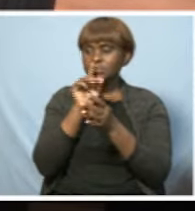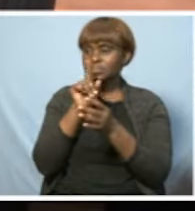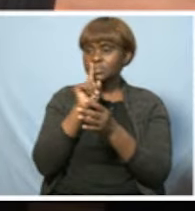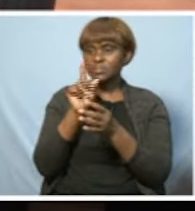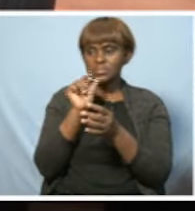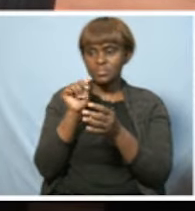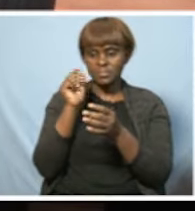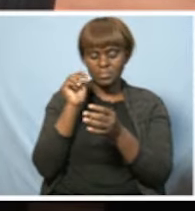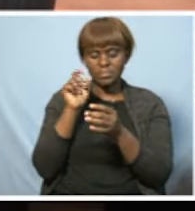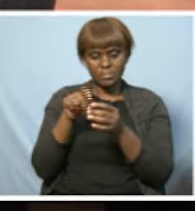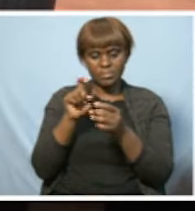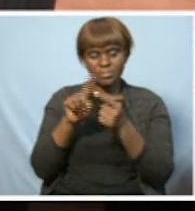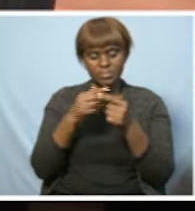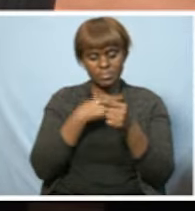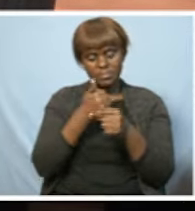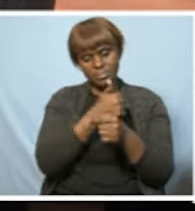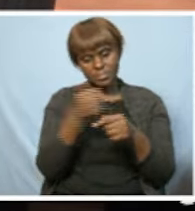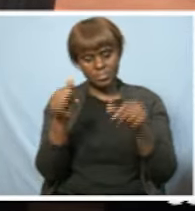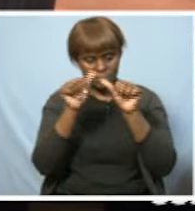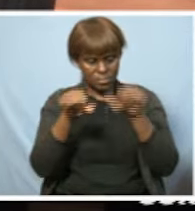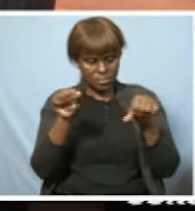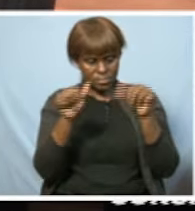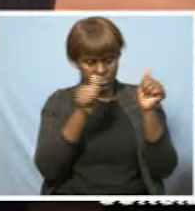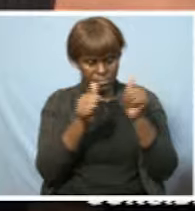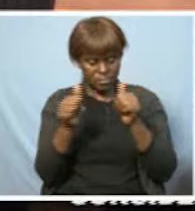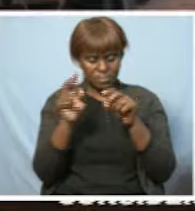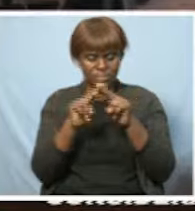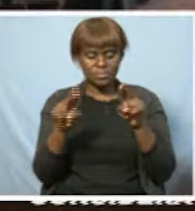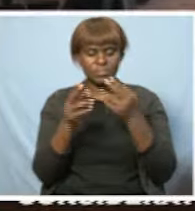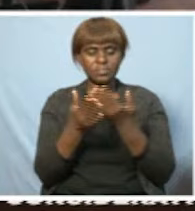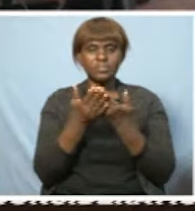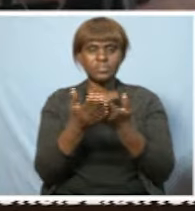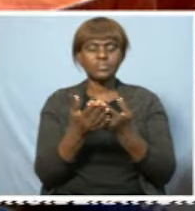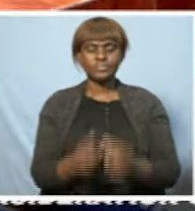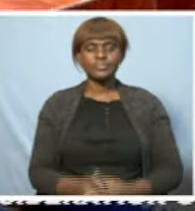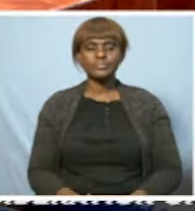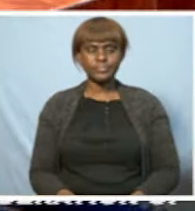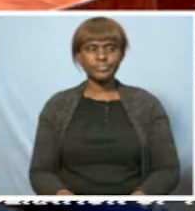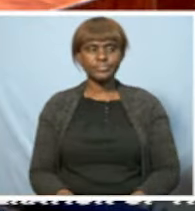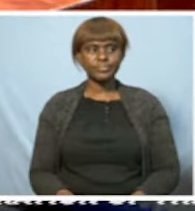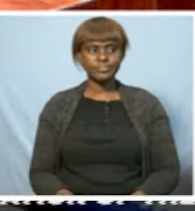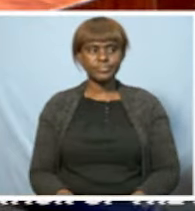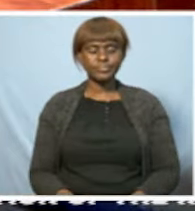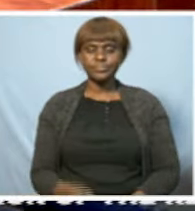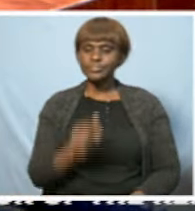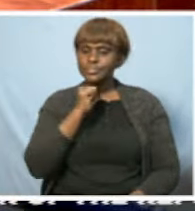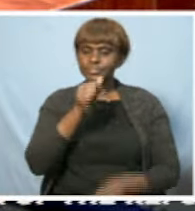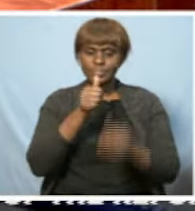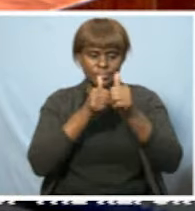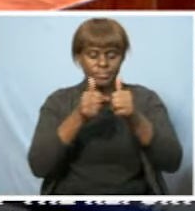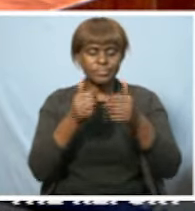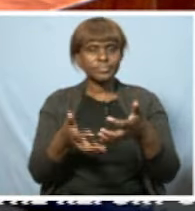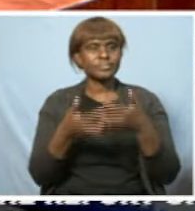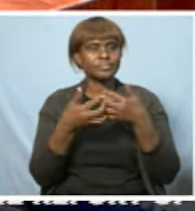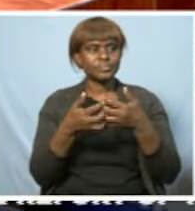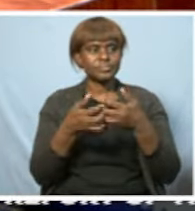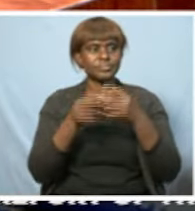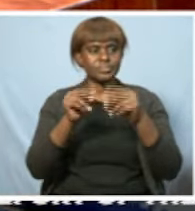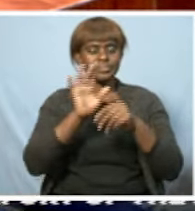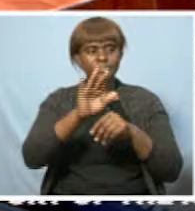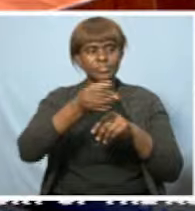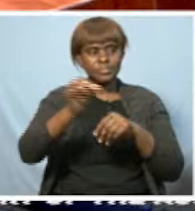other audit activities. Chair, I submit. Yes, you're not supposed to follow engineering. You're supposed to do your